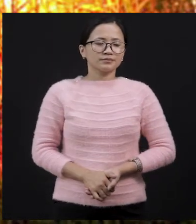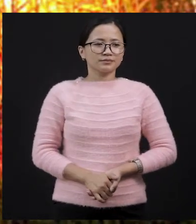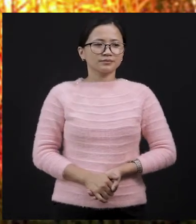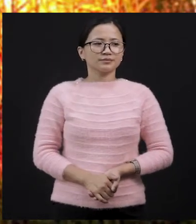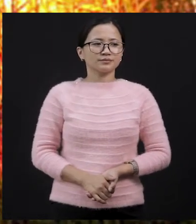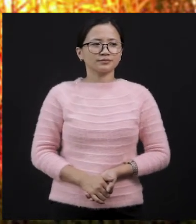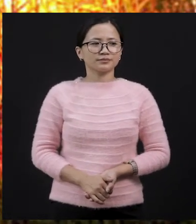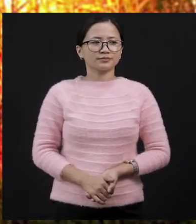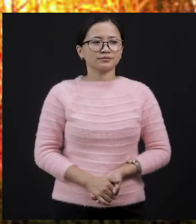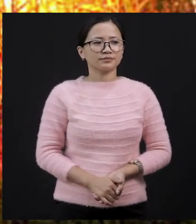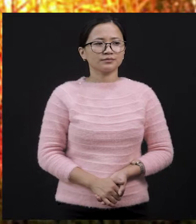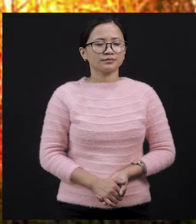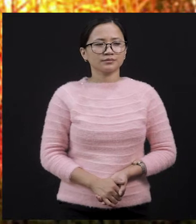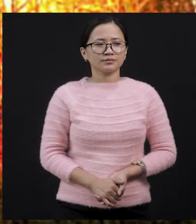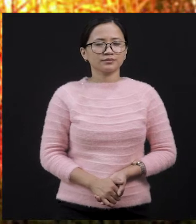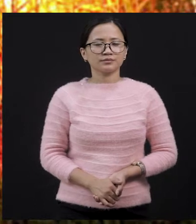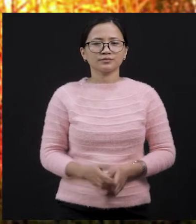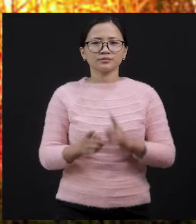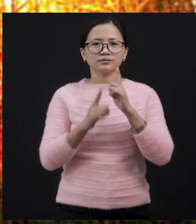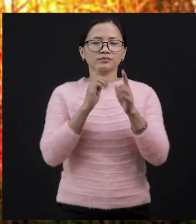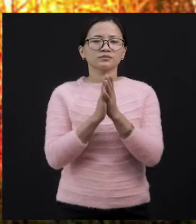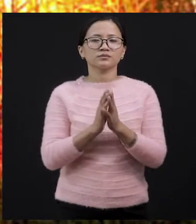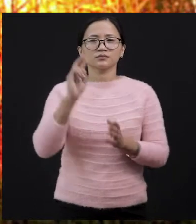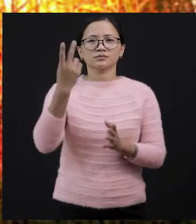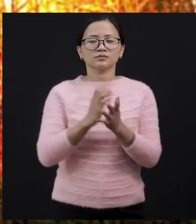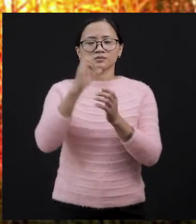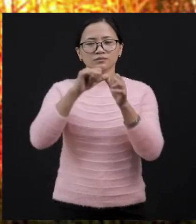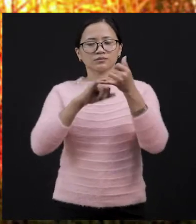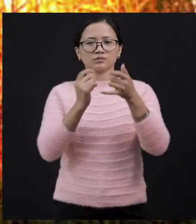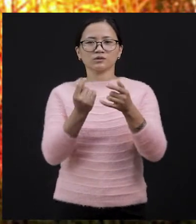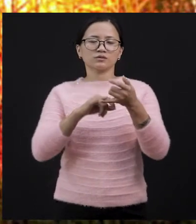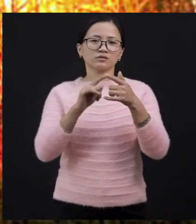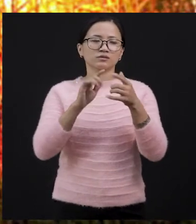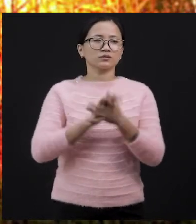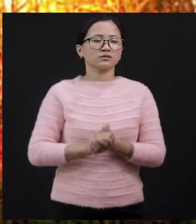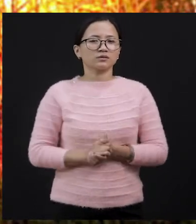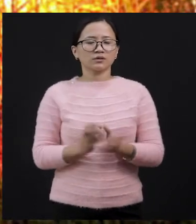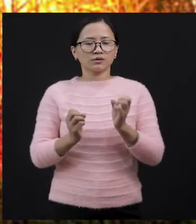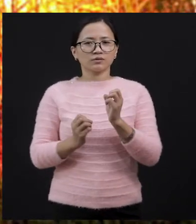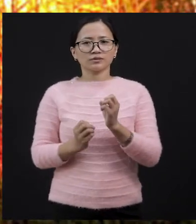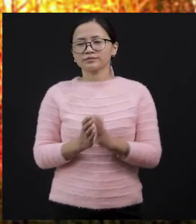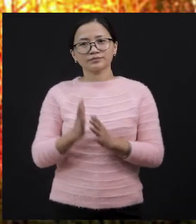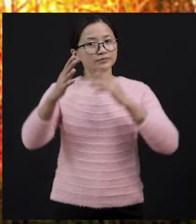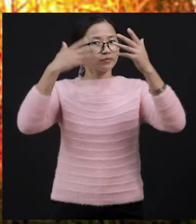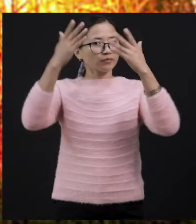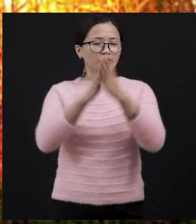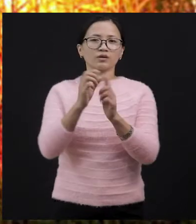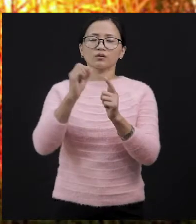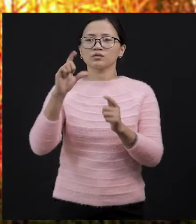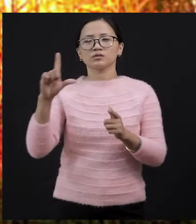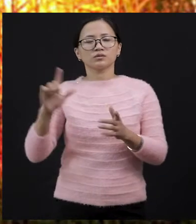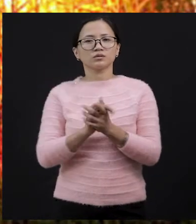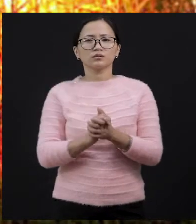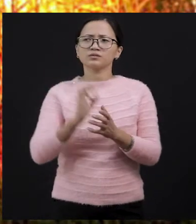Okay? So we have discussed the second causes of our air pollution. Let's discuss